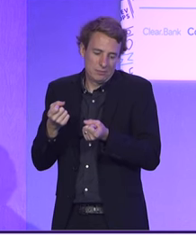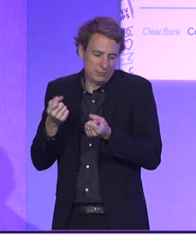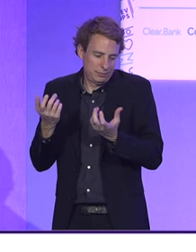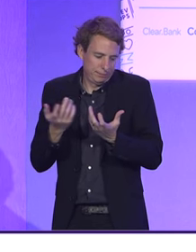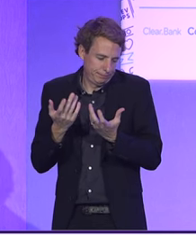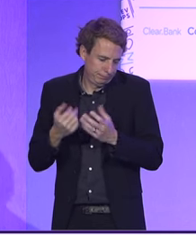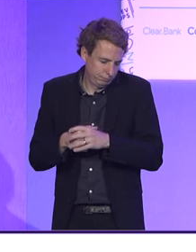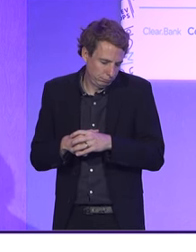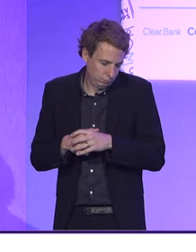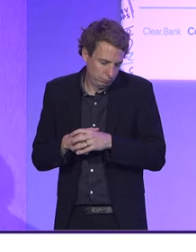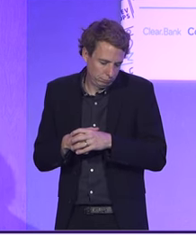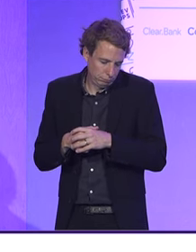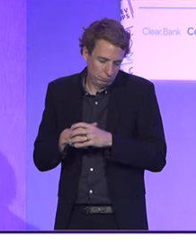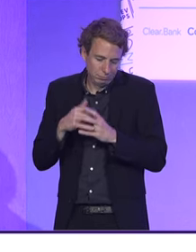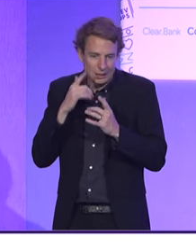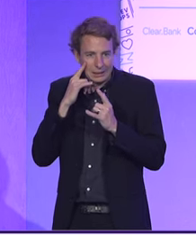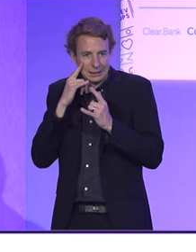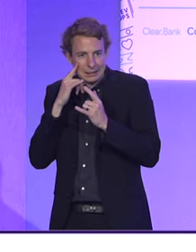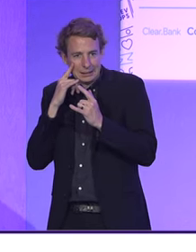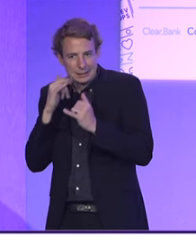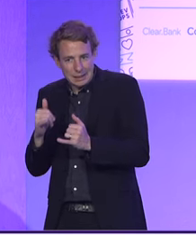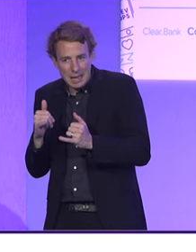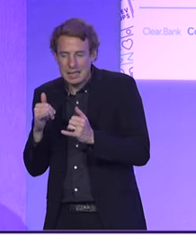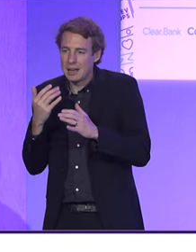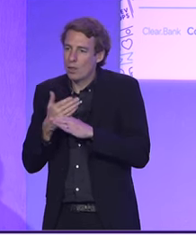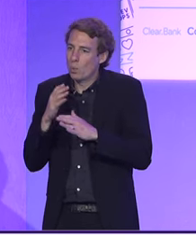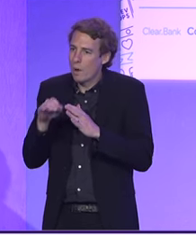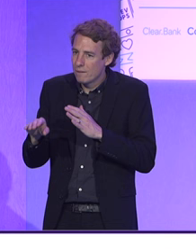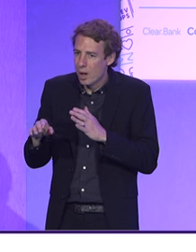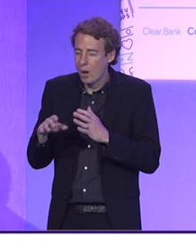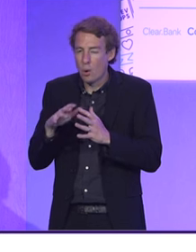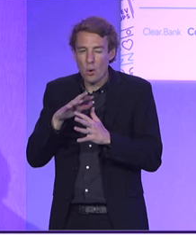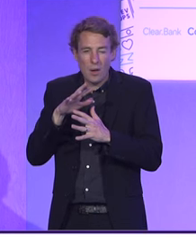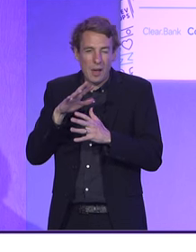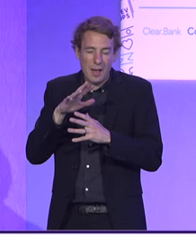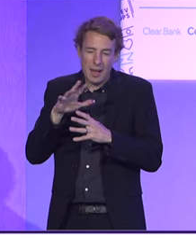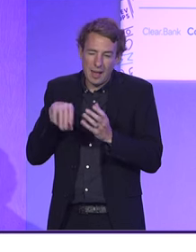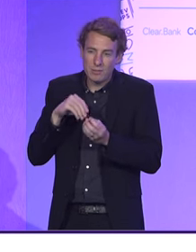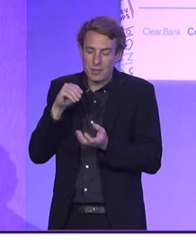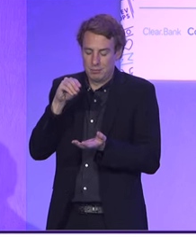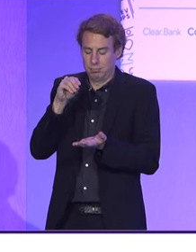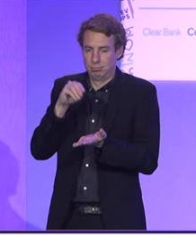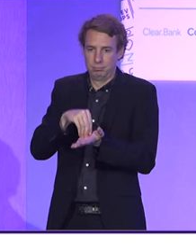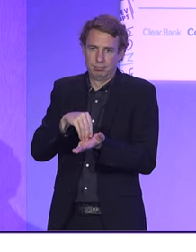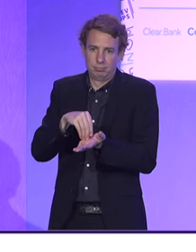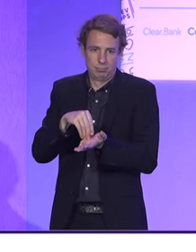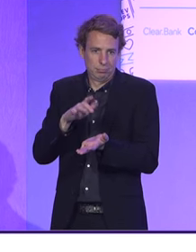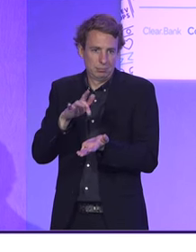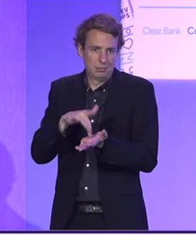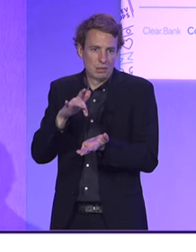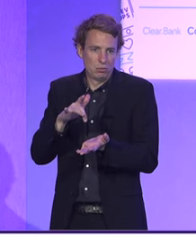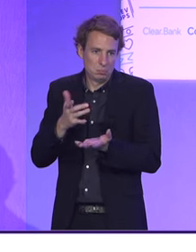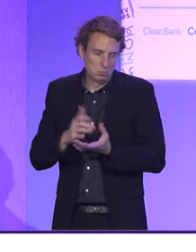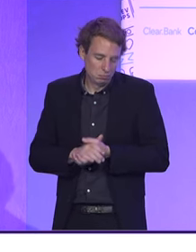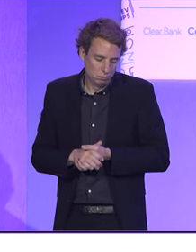this testing workflow, whatever. You put all the DevOps tools you have, you put there and they will know about